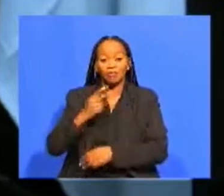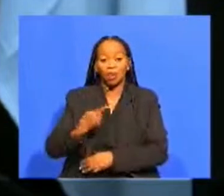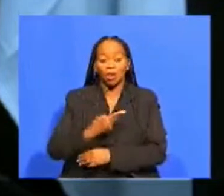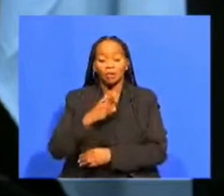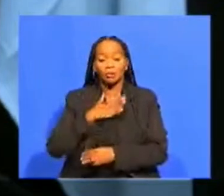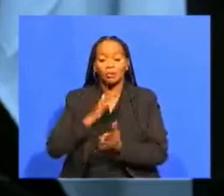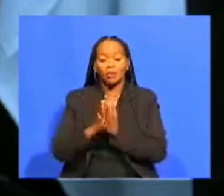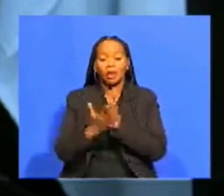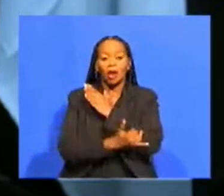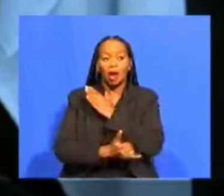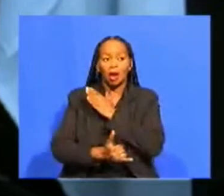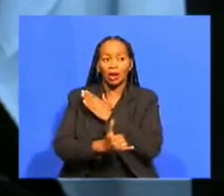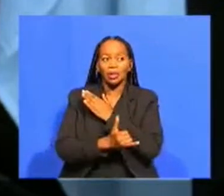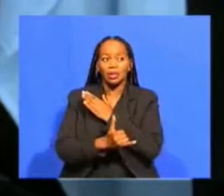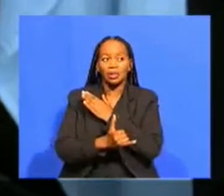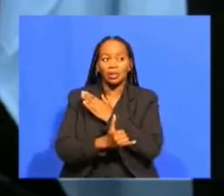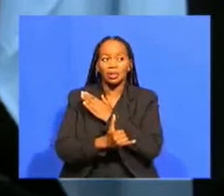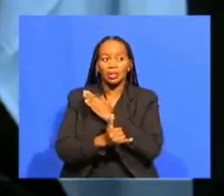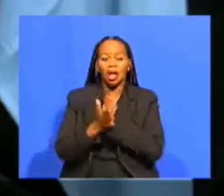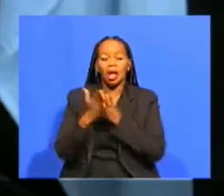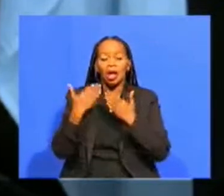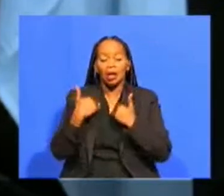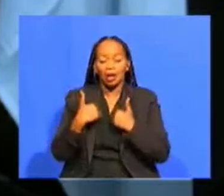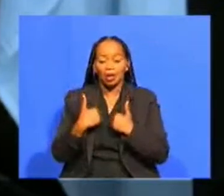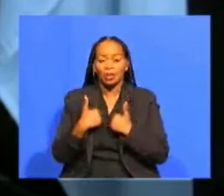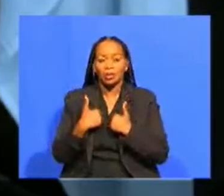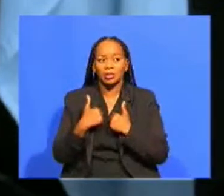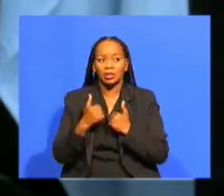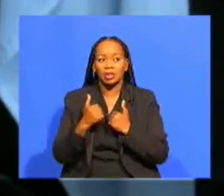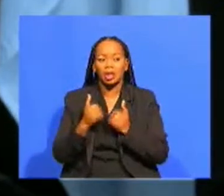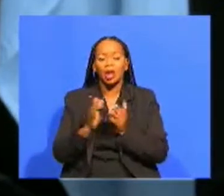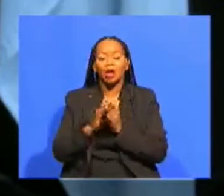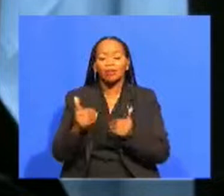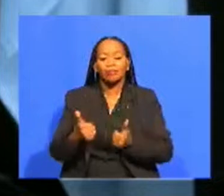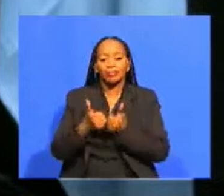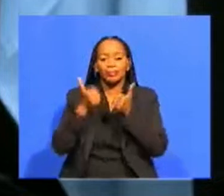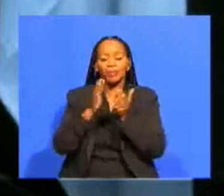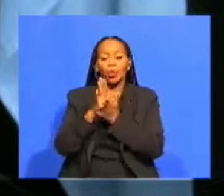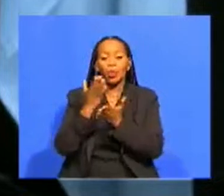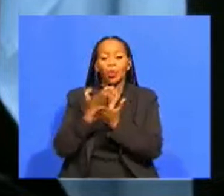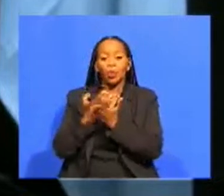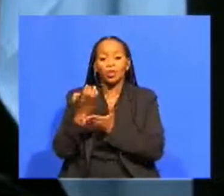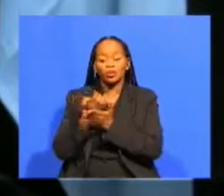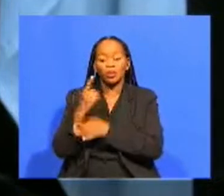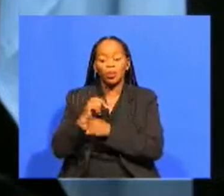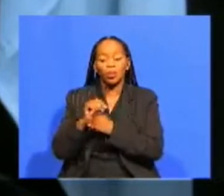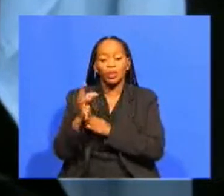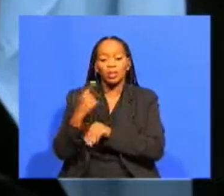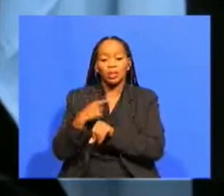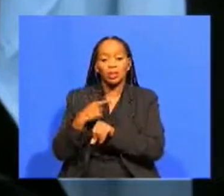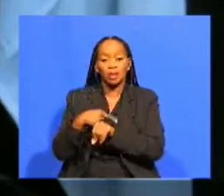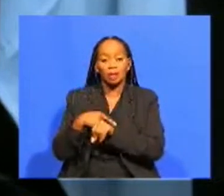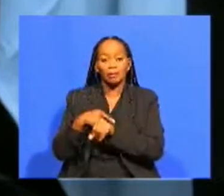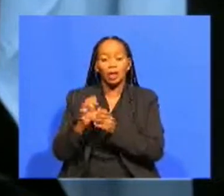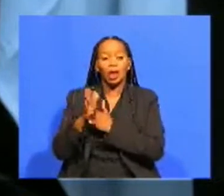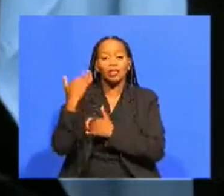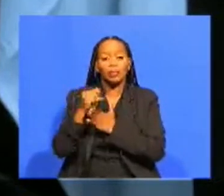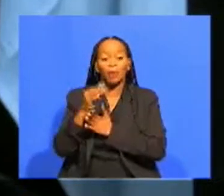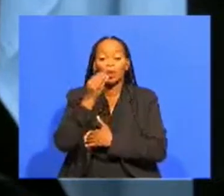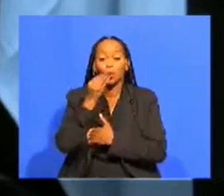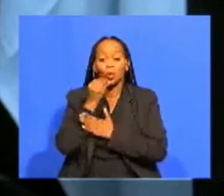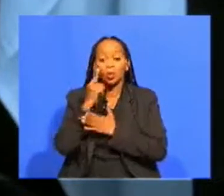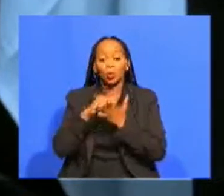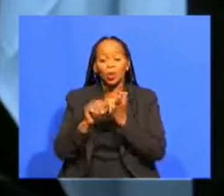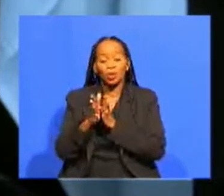My country has what I call a consumptive economy. One time in the past, we used to eat what we